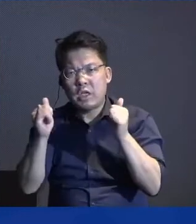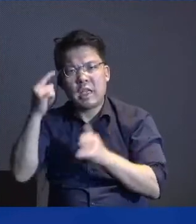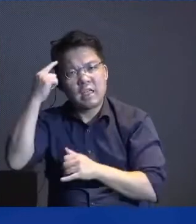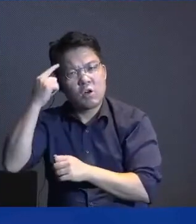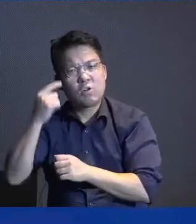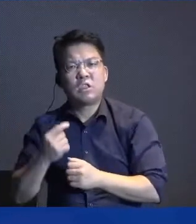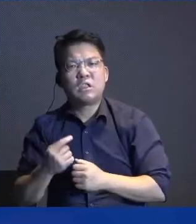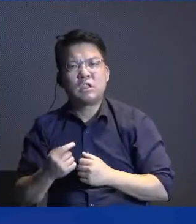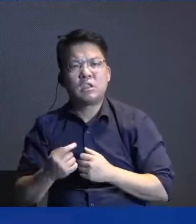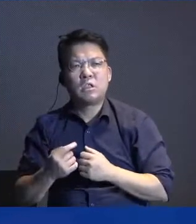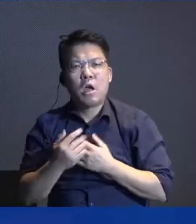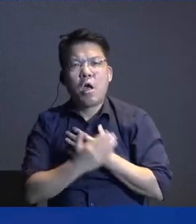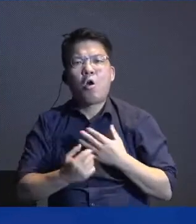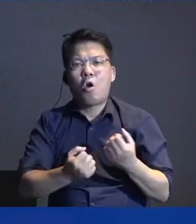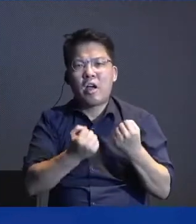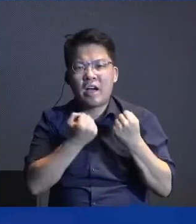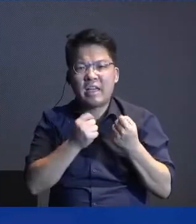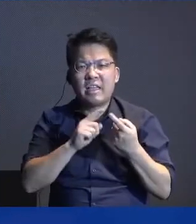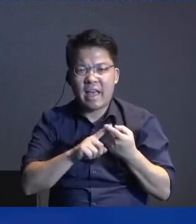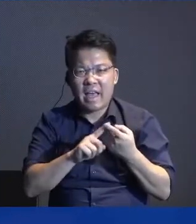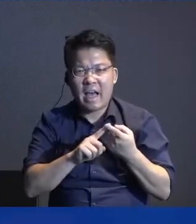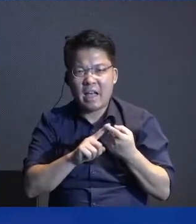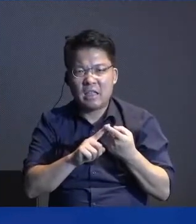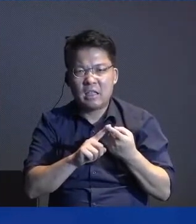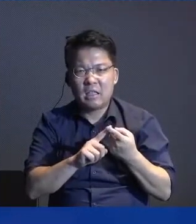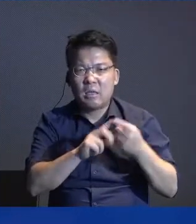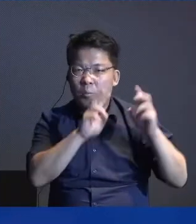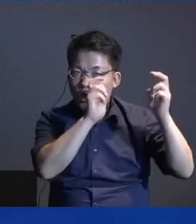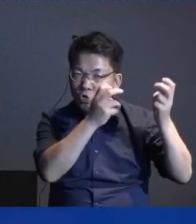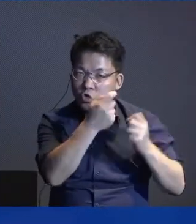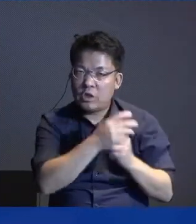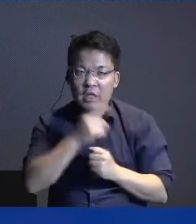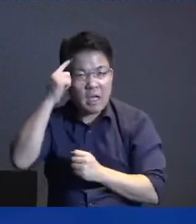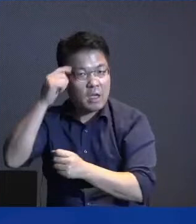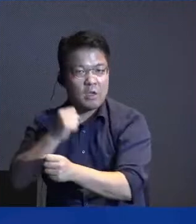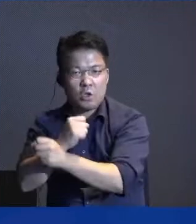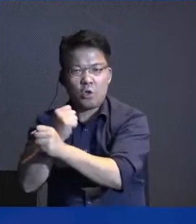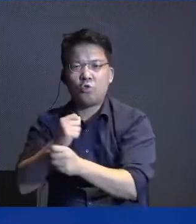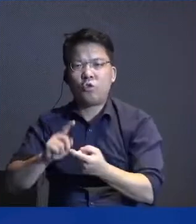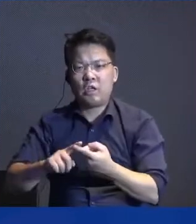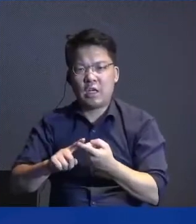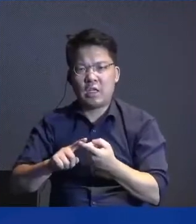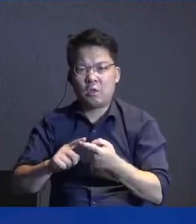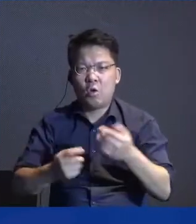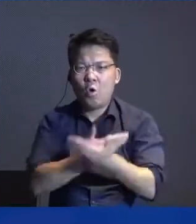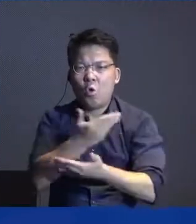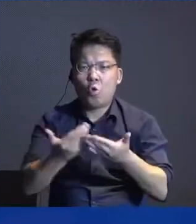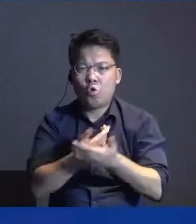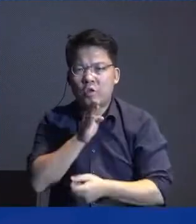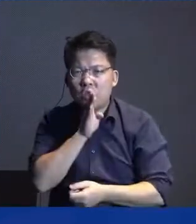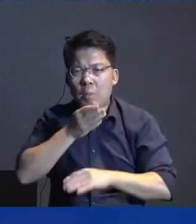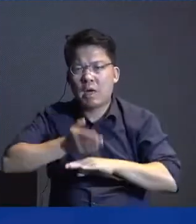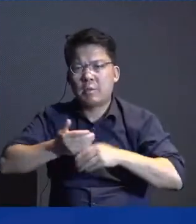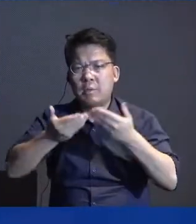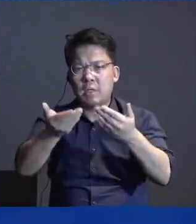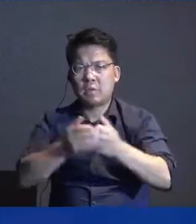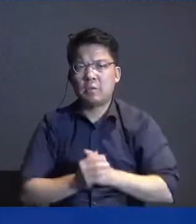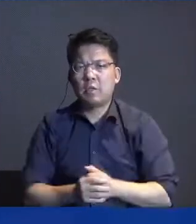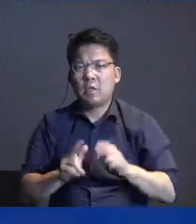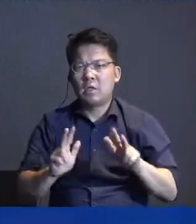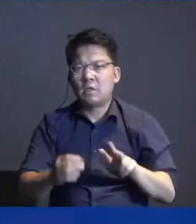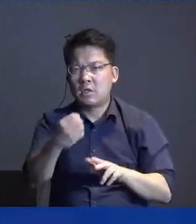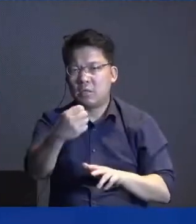sharing and present findings from the share data that you used. We